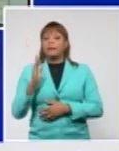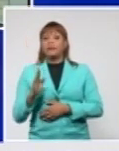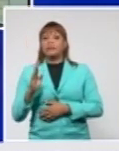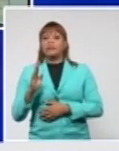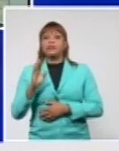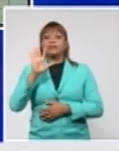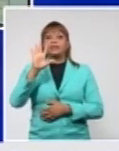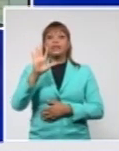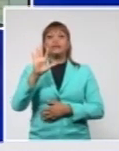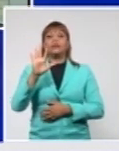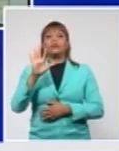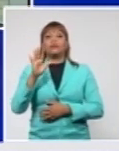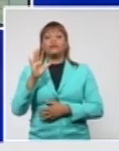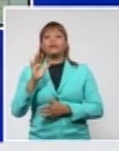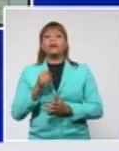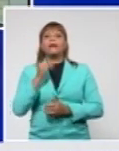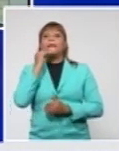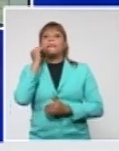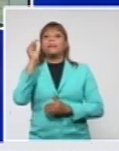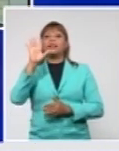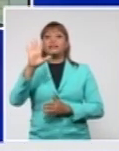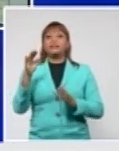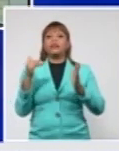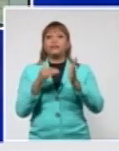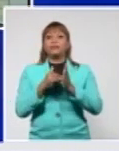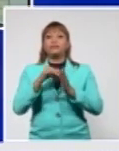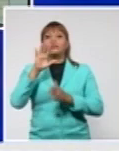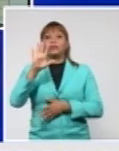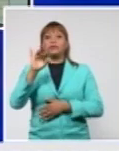1,272,238 confirmed cases and